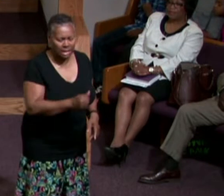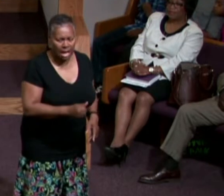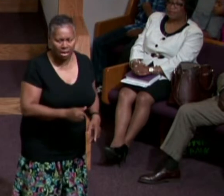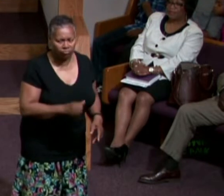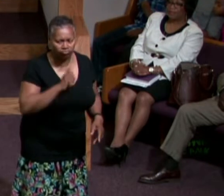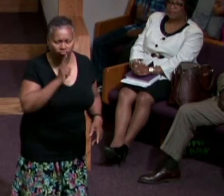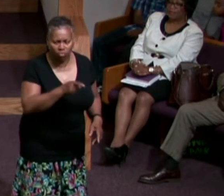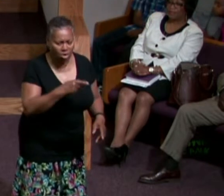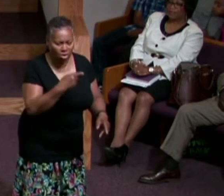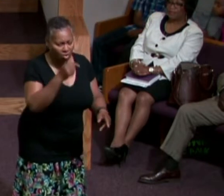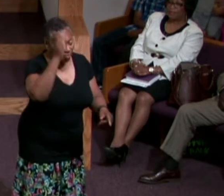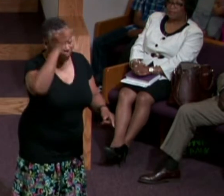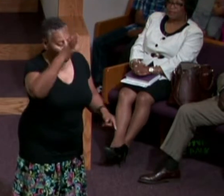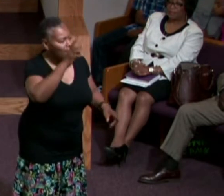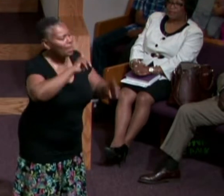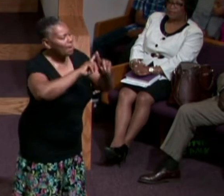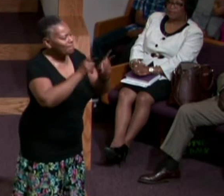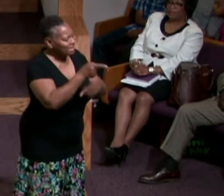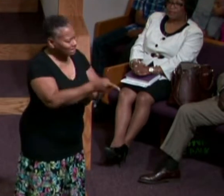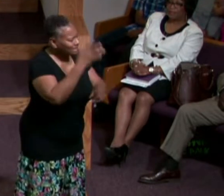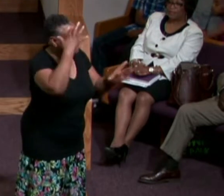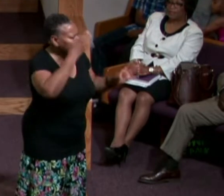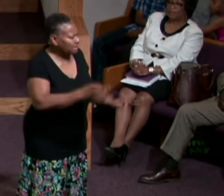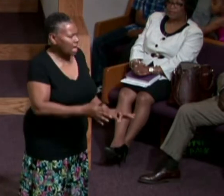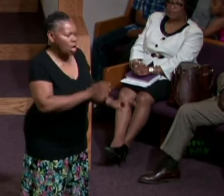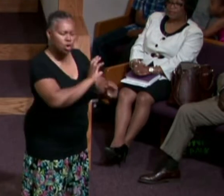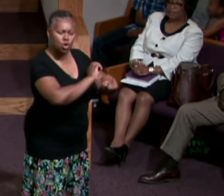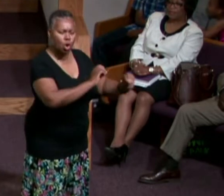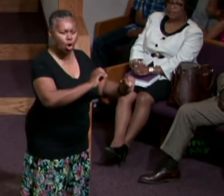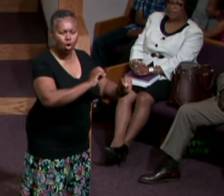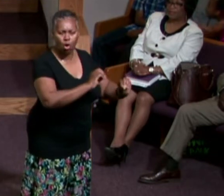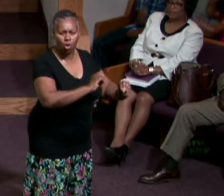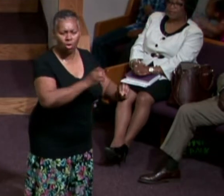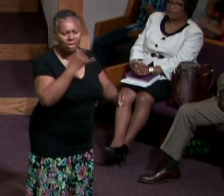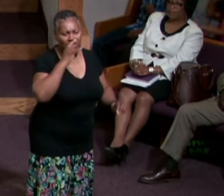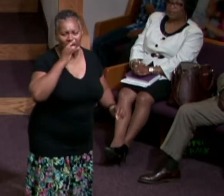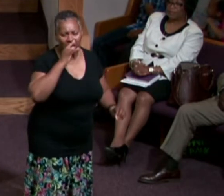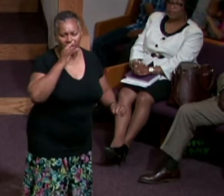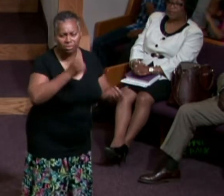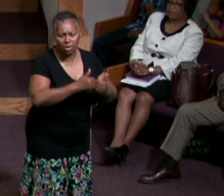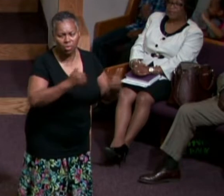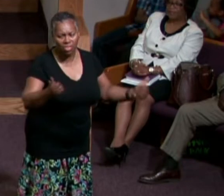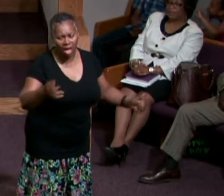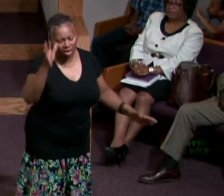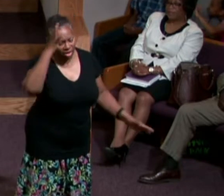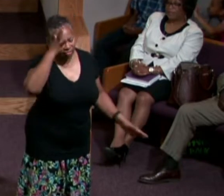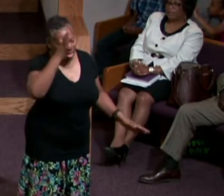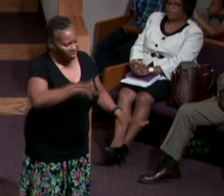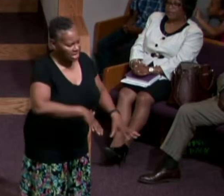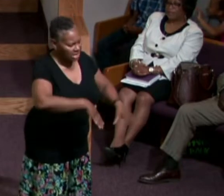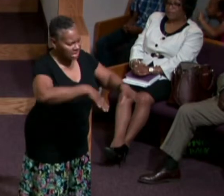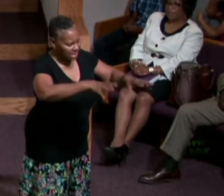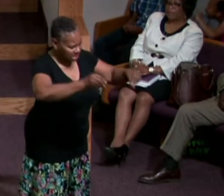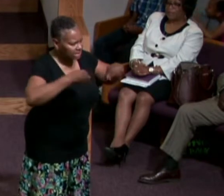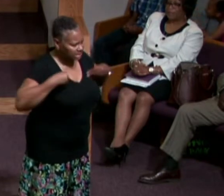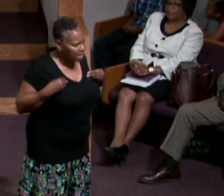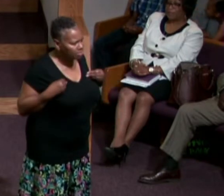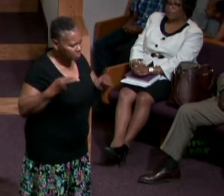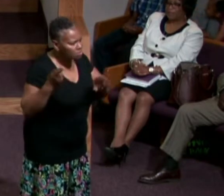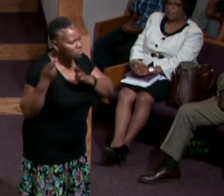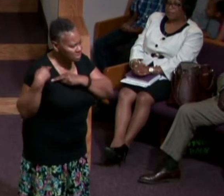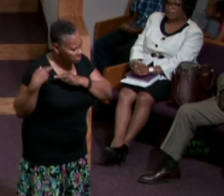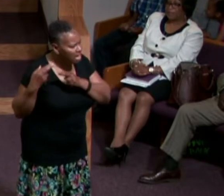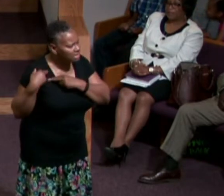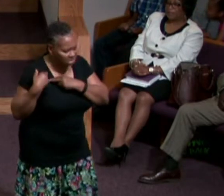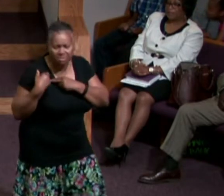father. But he decides that no child should be fatherless and takes on the responsibility of being a father